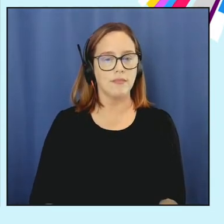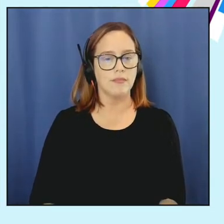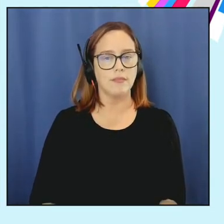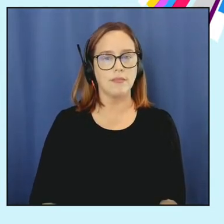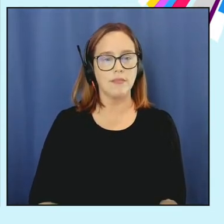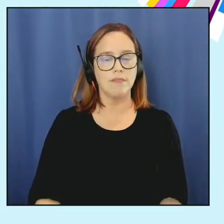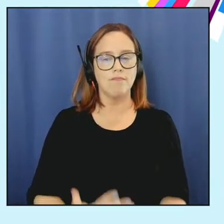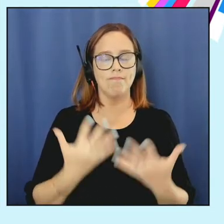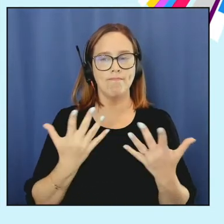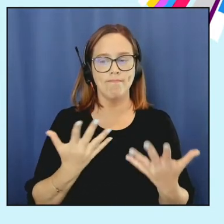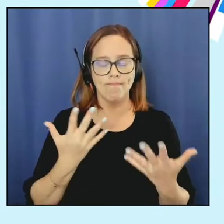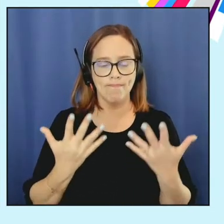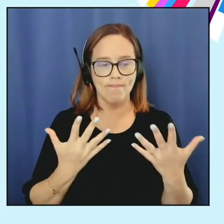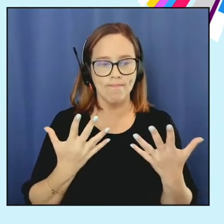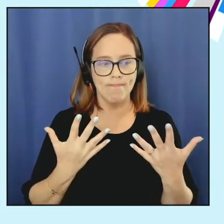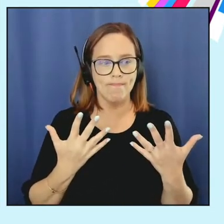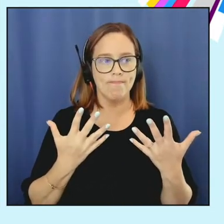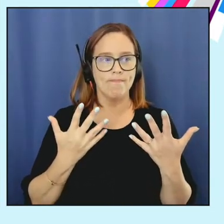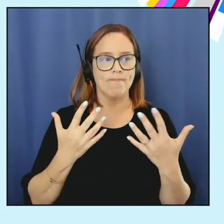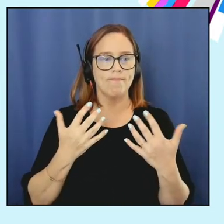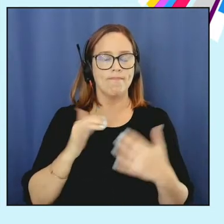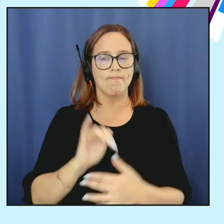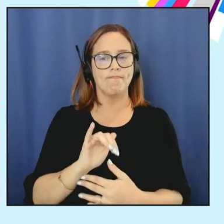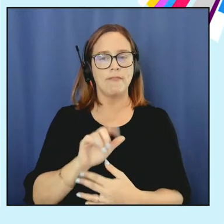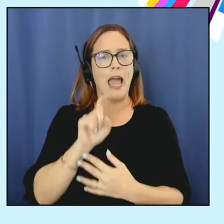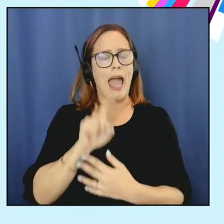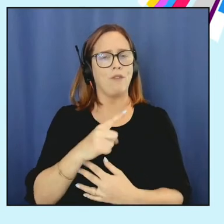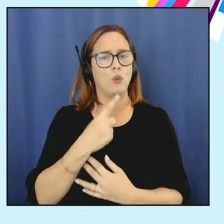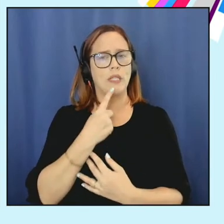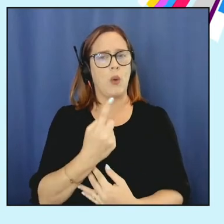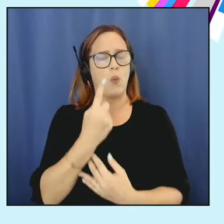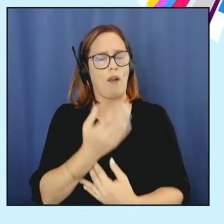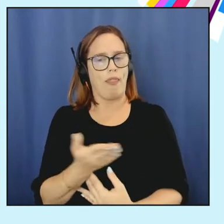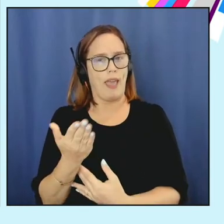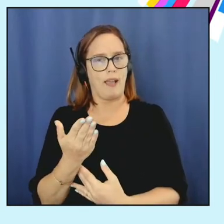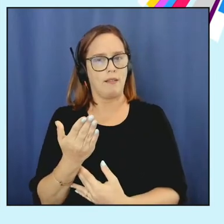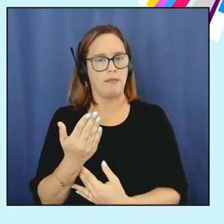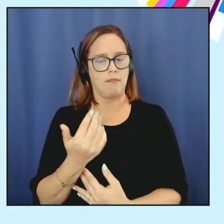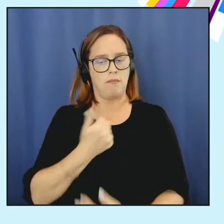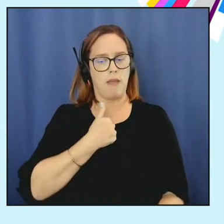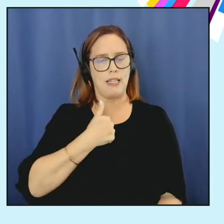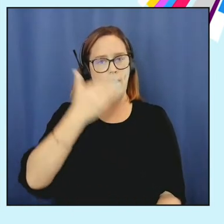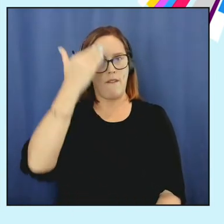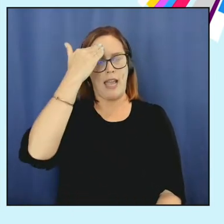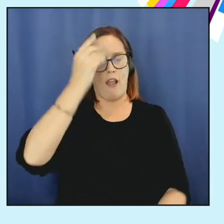I mean, I have to say one thing. I acknowledge my privilege a lot.